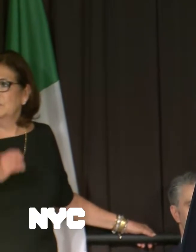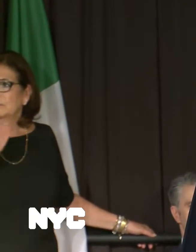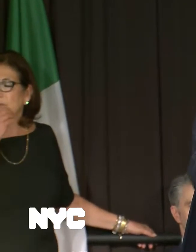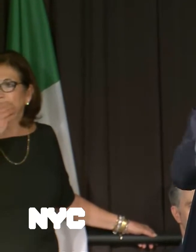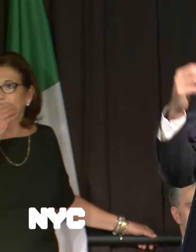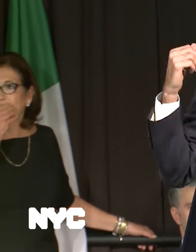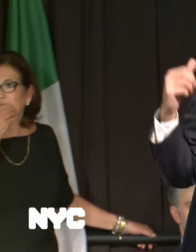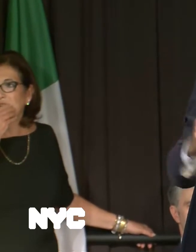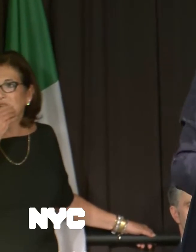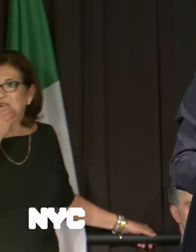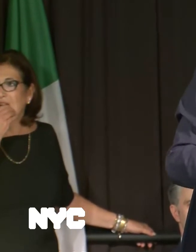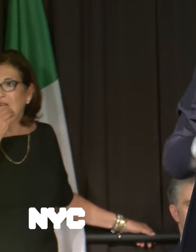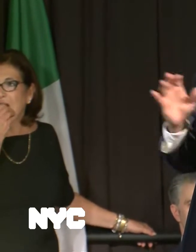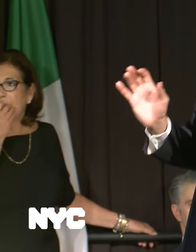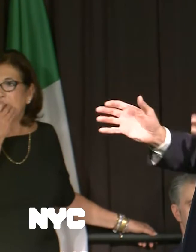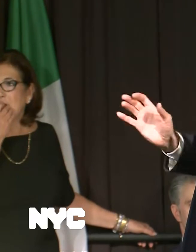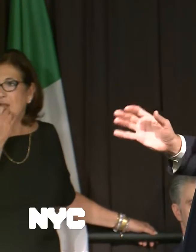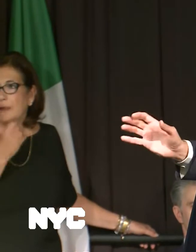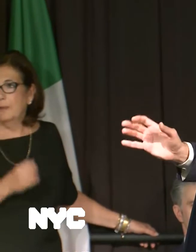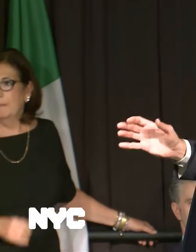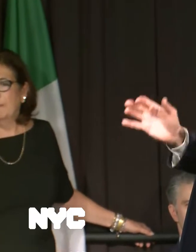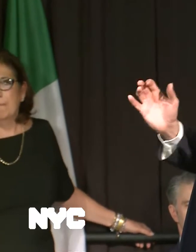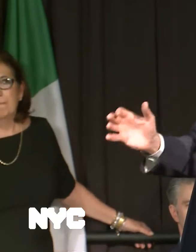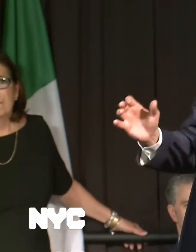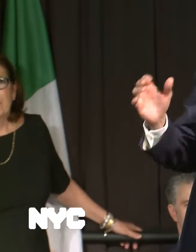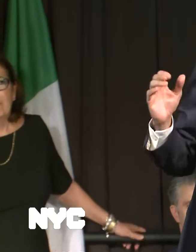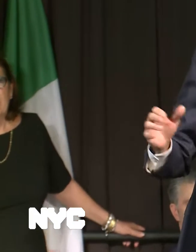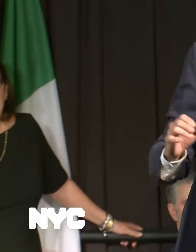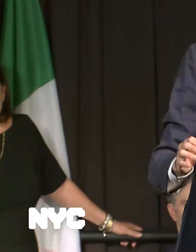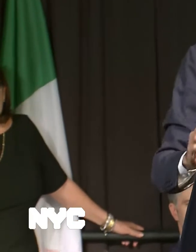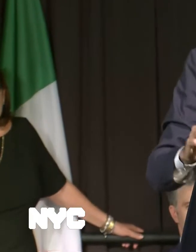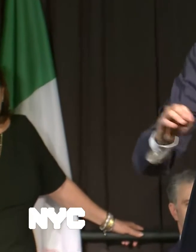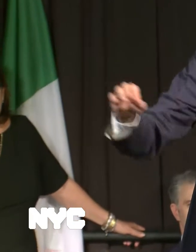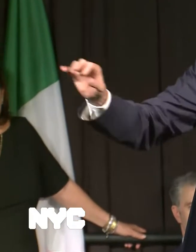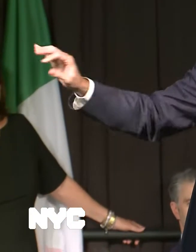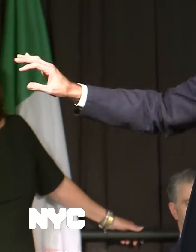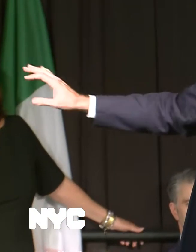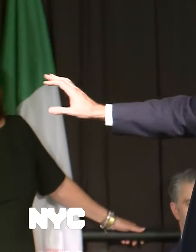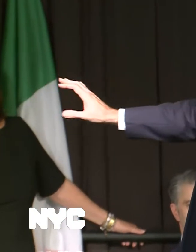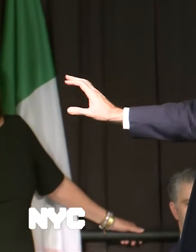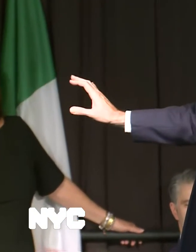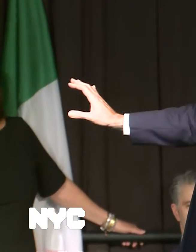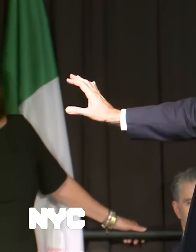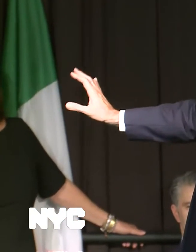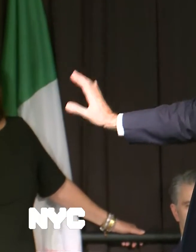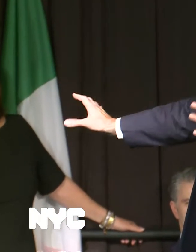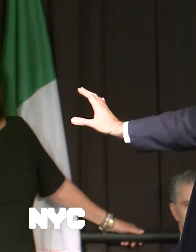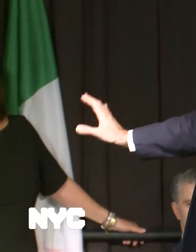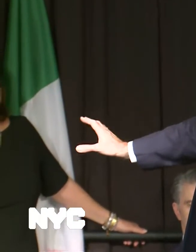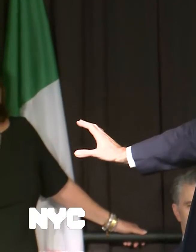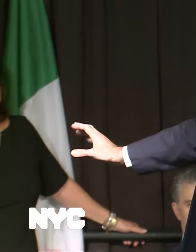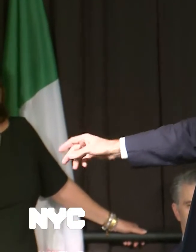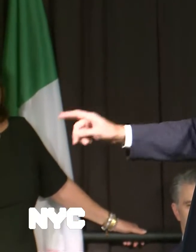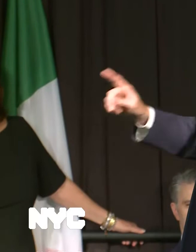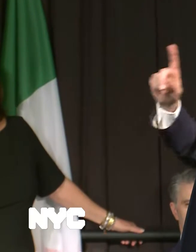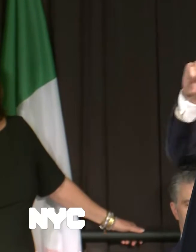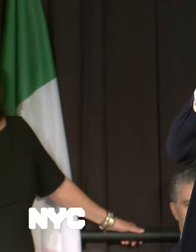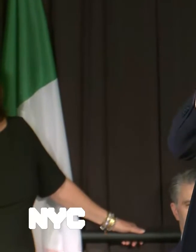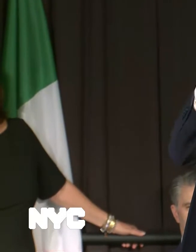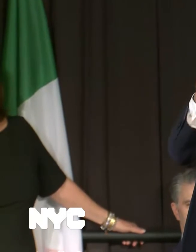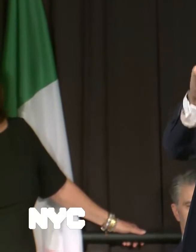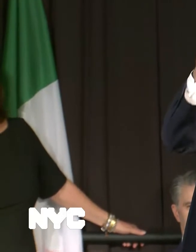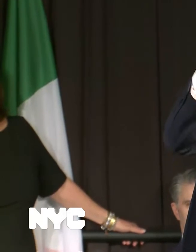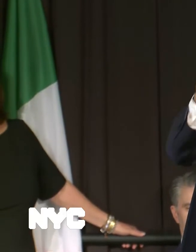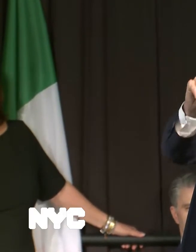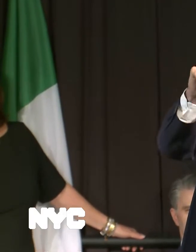Now, I'm also proud of the wonderful Italian Americans who serve in my administration. So we have a group of wonderful public servants. I'm